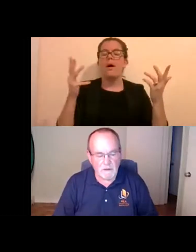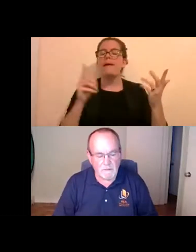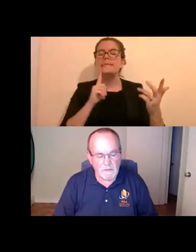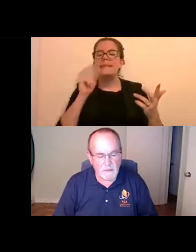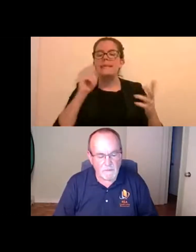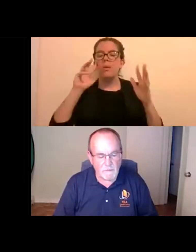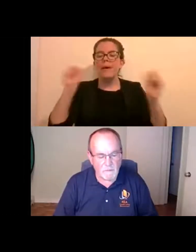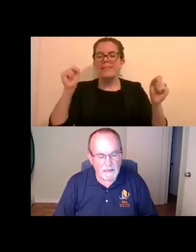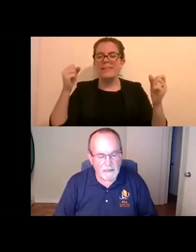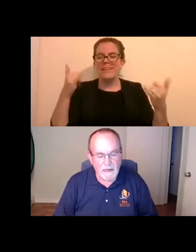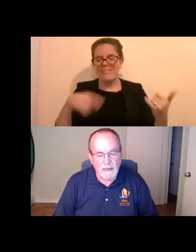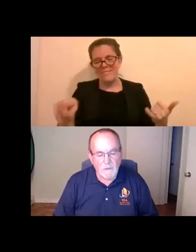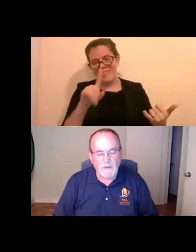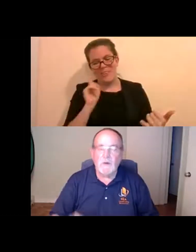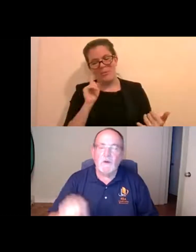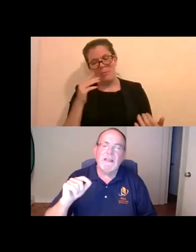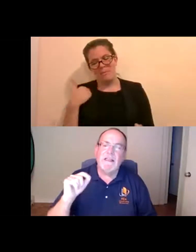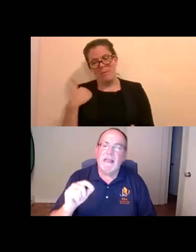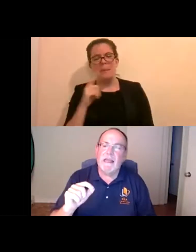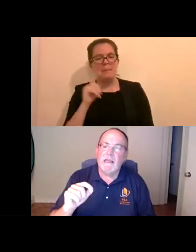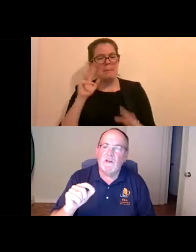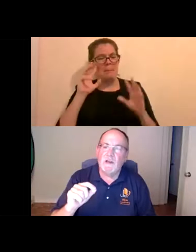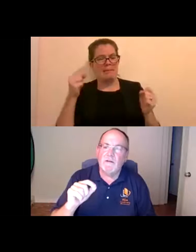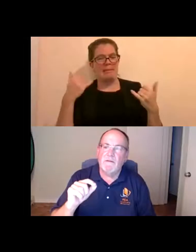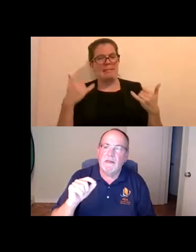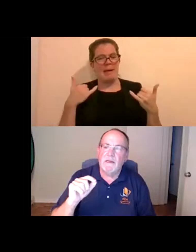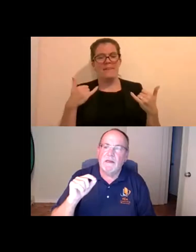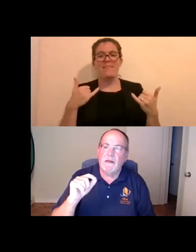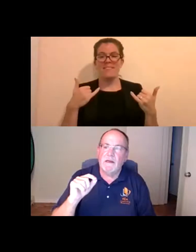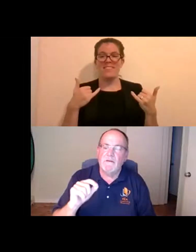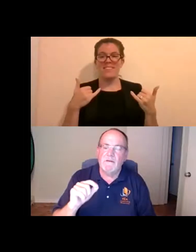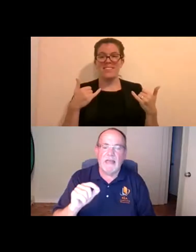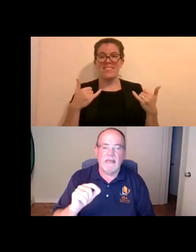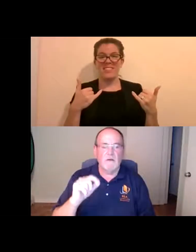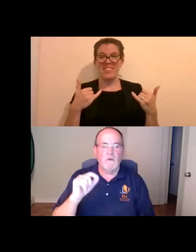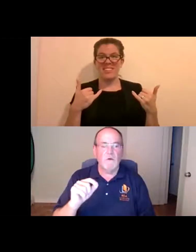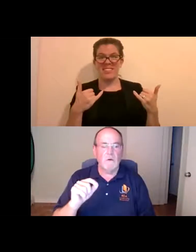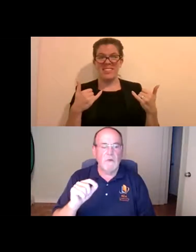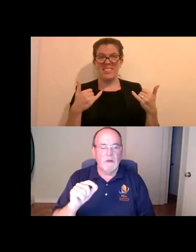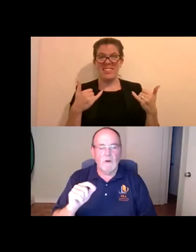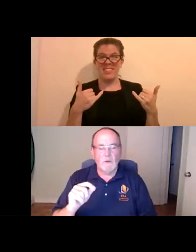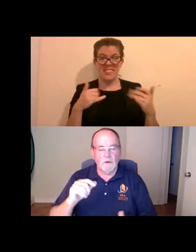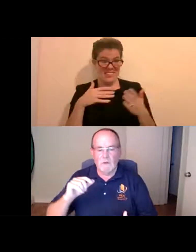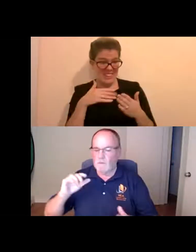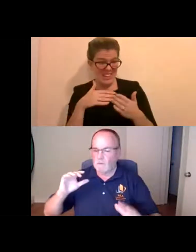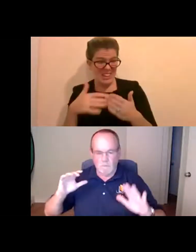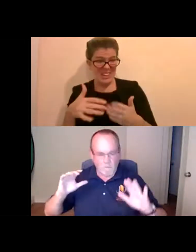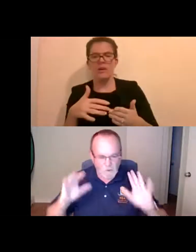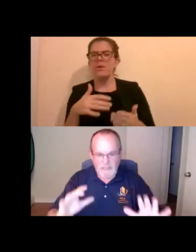haven't come with that. But if you look at the age of that group